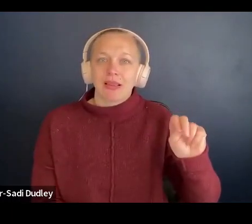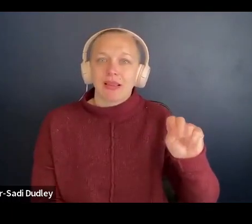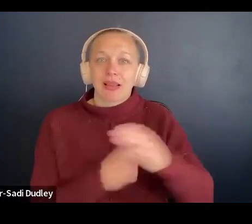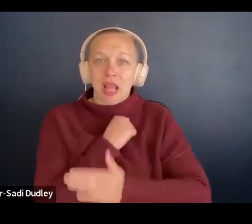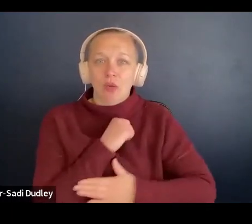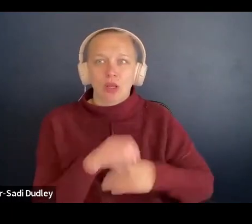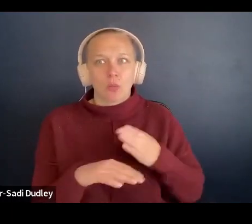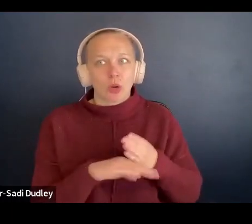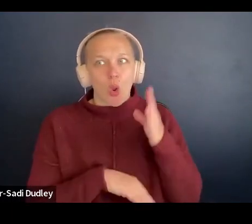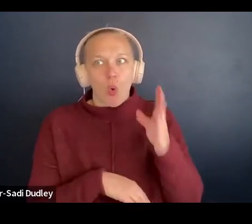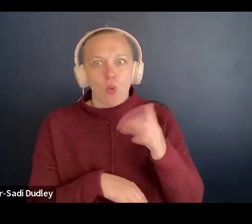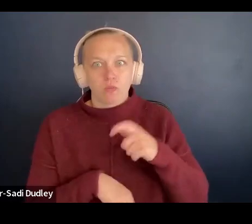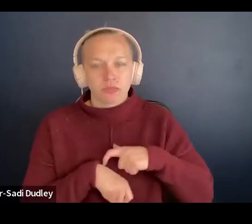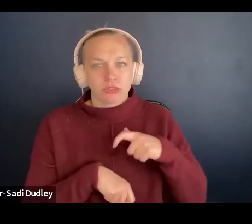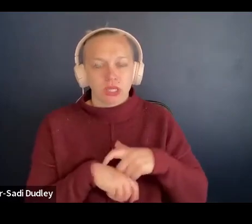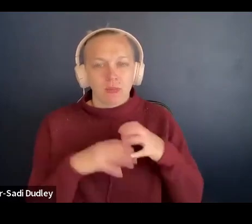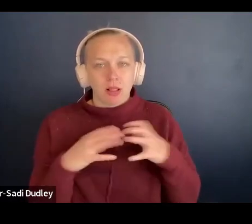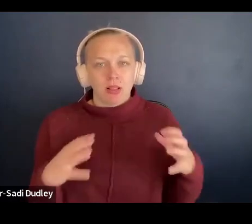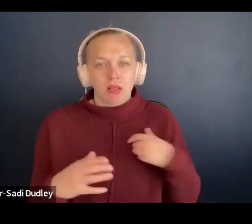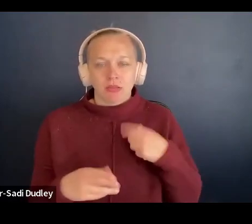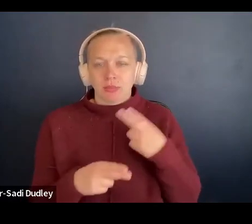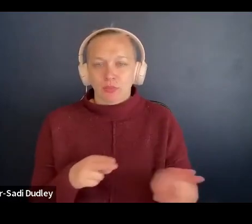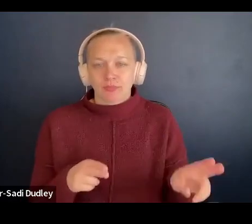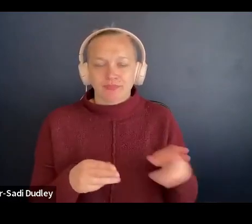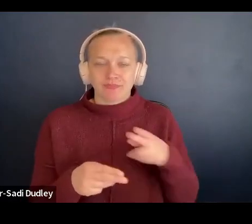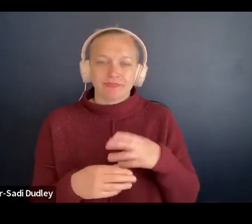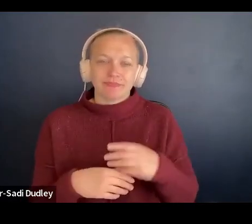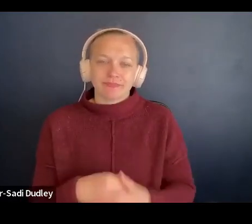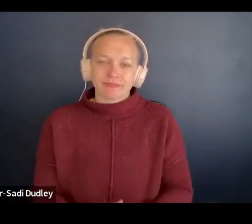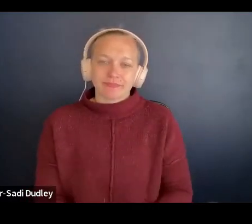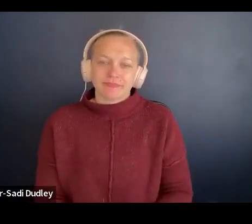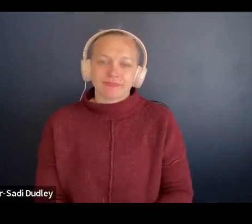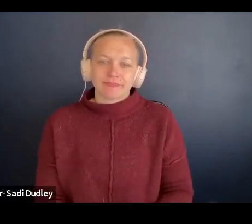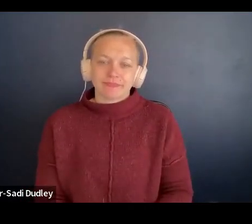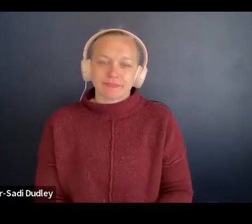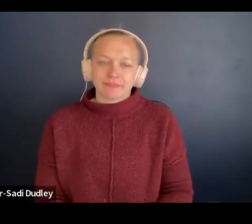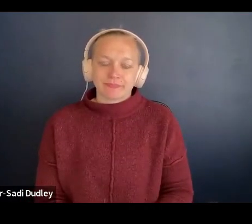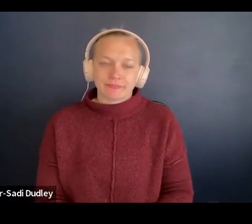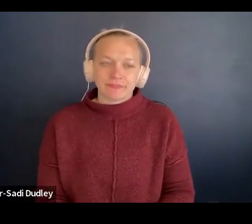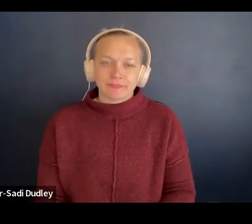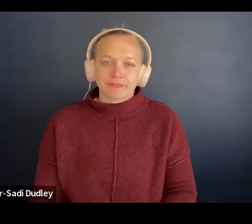way over time. So next slide, please.